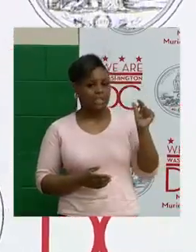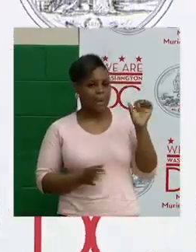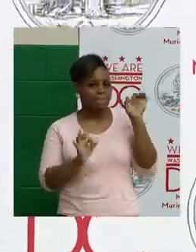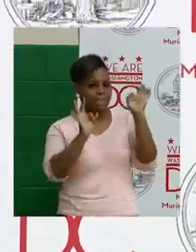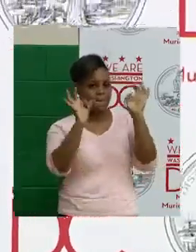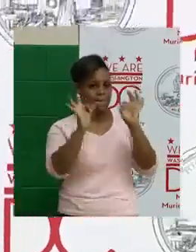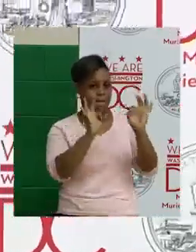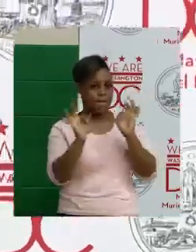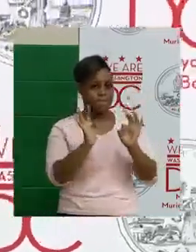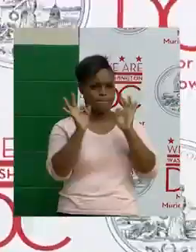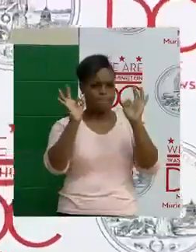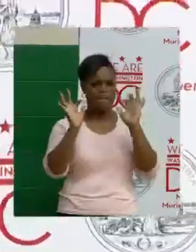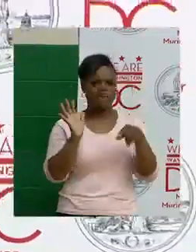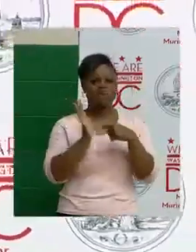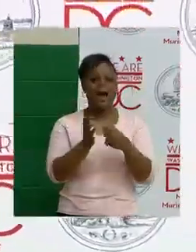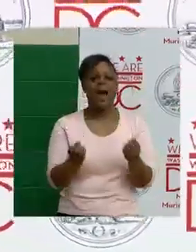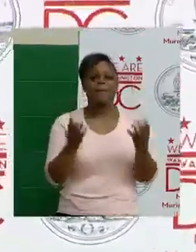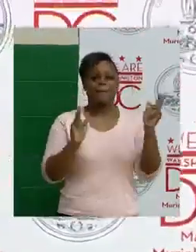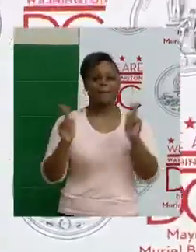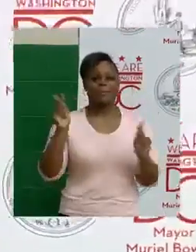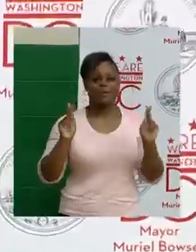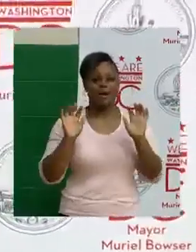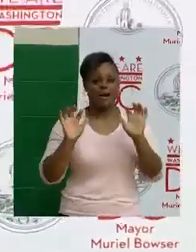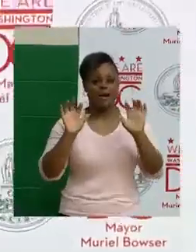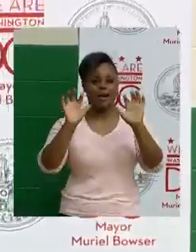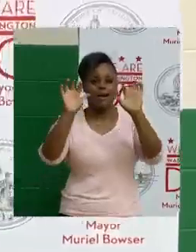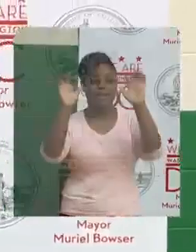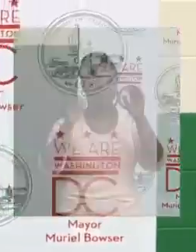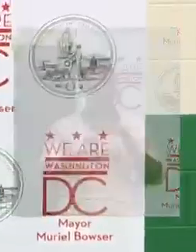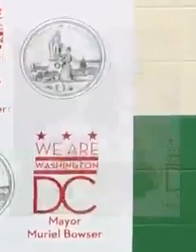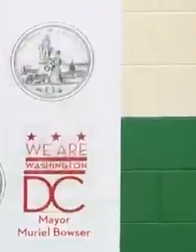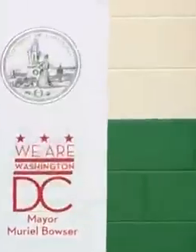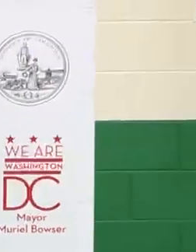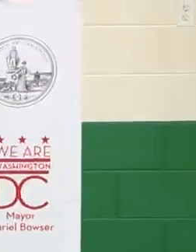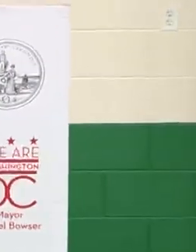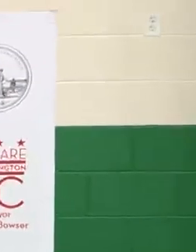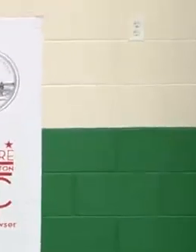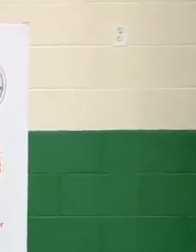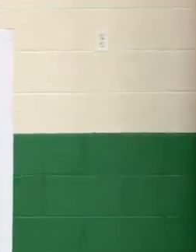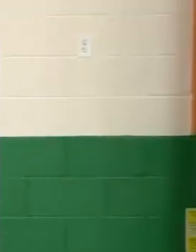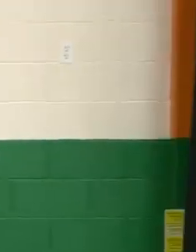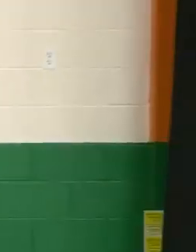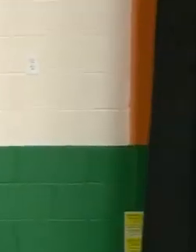from. It looks like we're seeing people from all 8 wards already, which is fantastic.